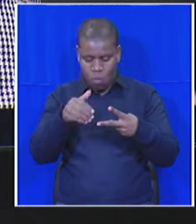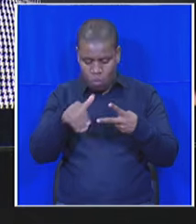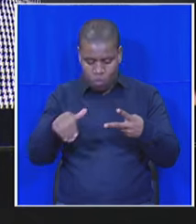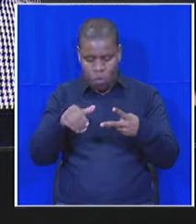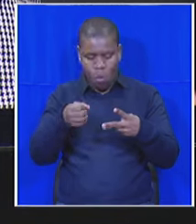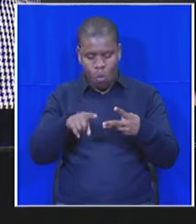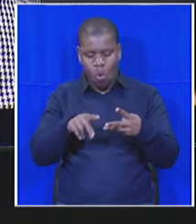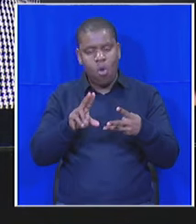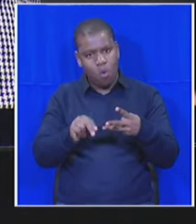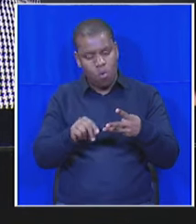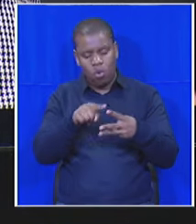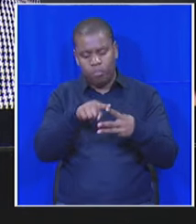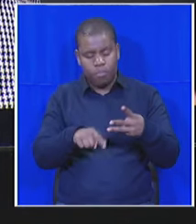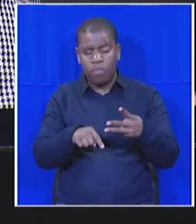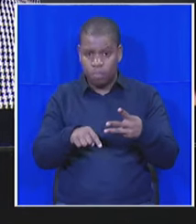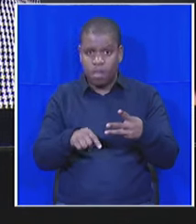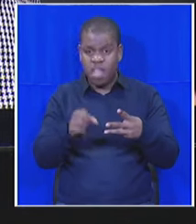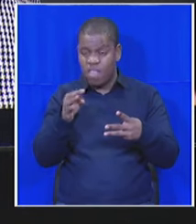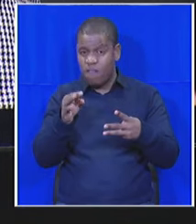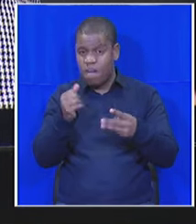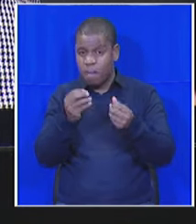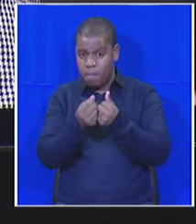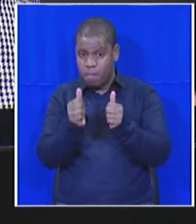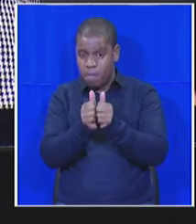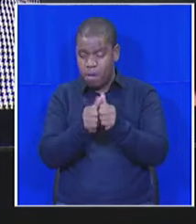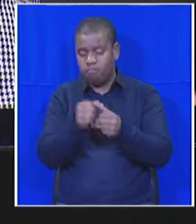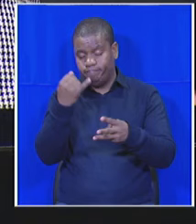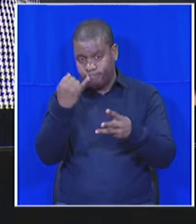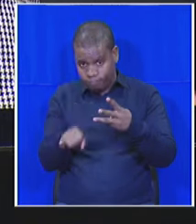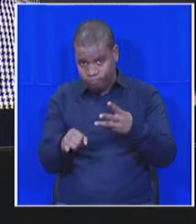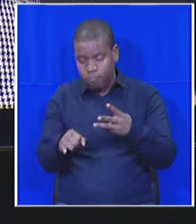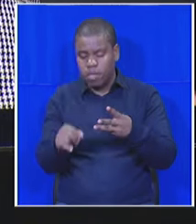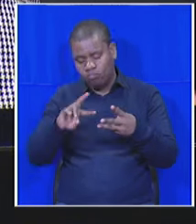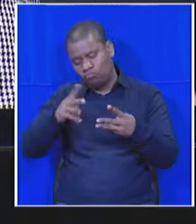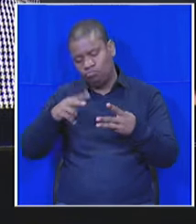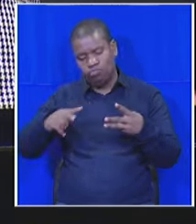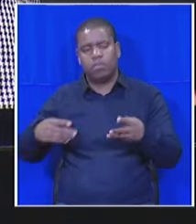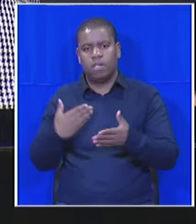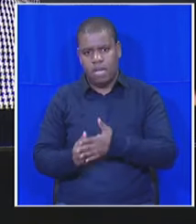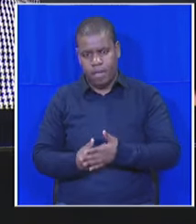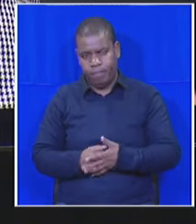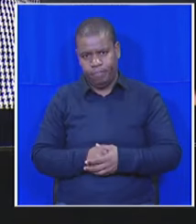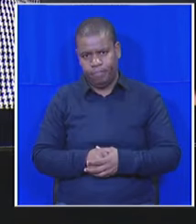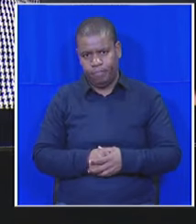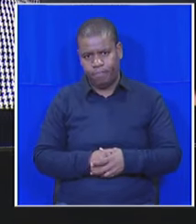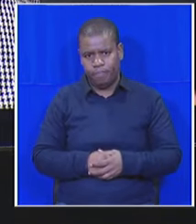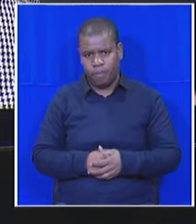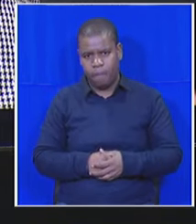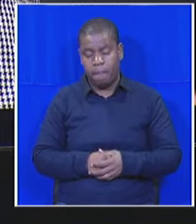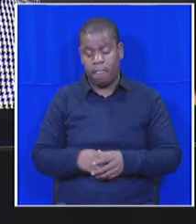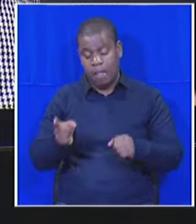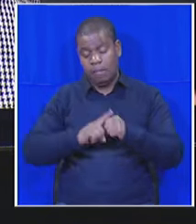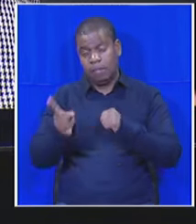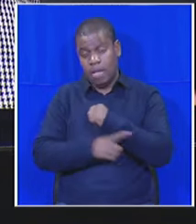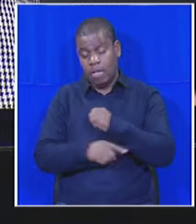signs. If a member inadvertently presses the wrong button, the member may thereafter press the correct button. The last